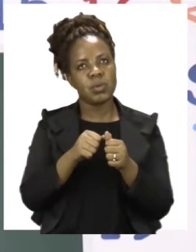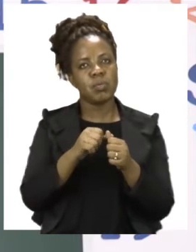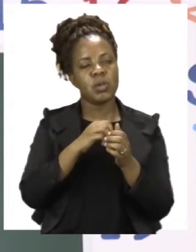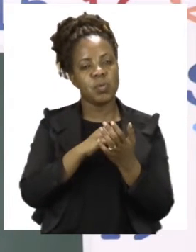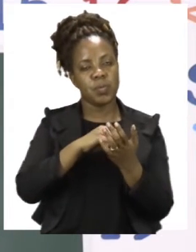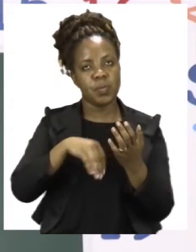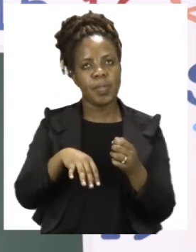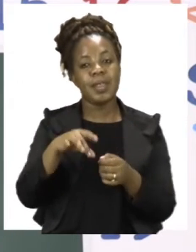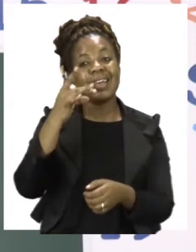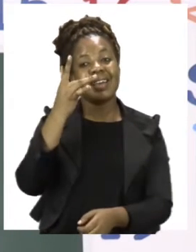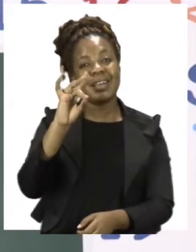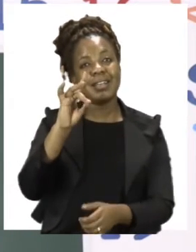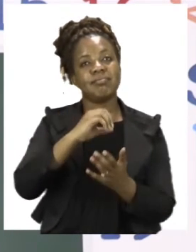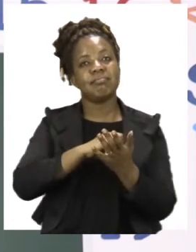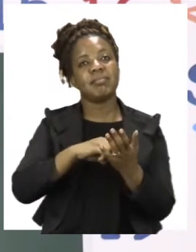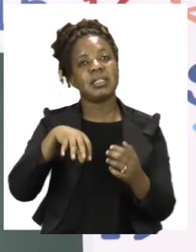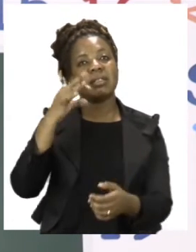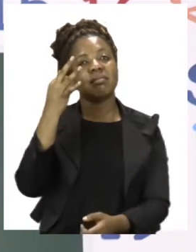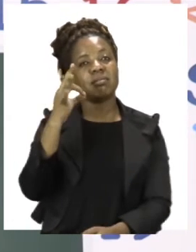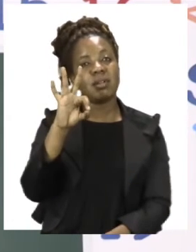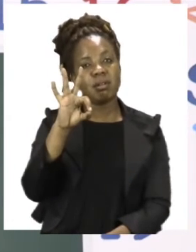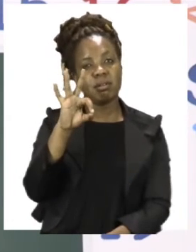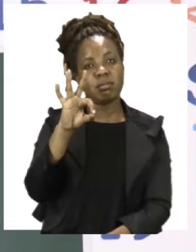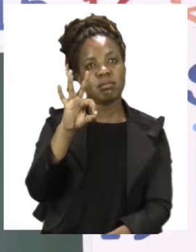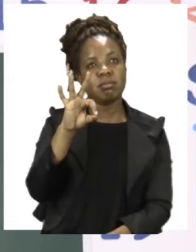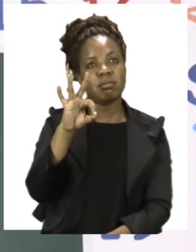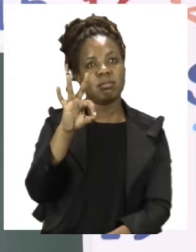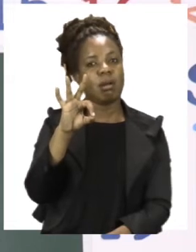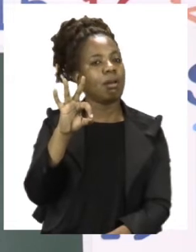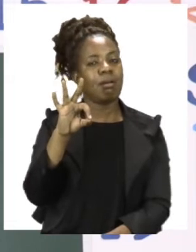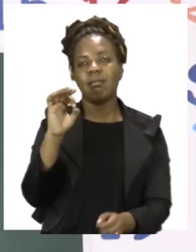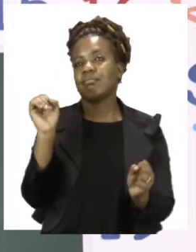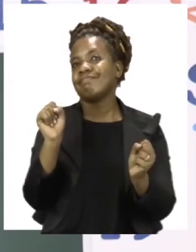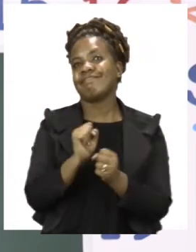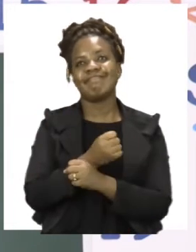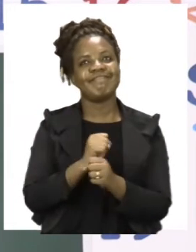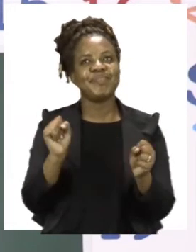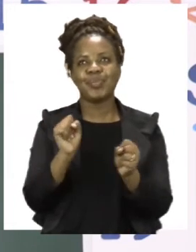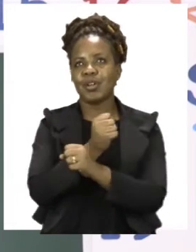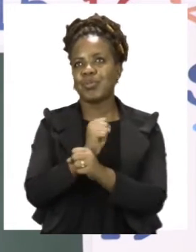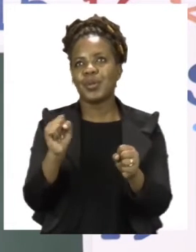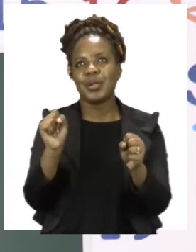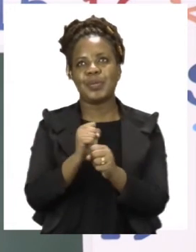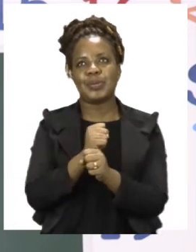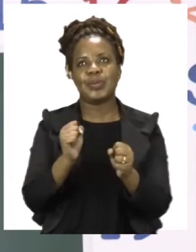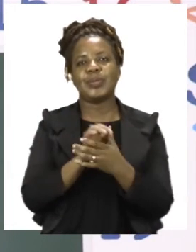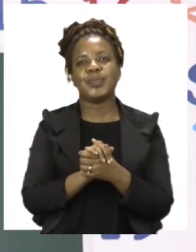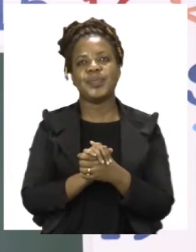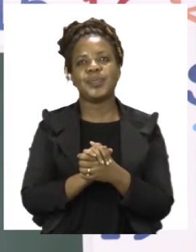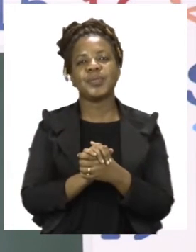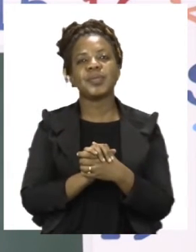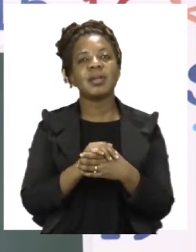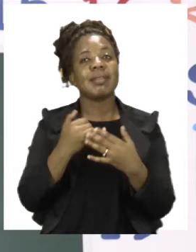say 8 minus 9. It can't. So that